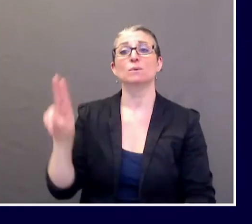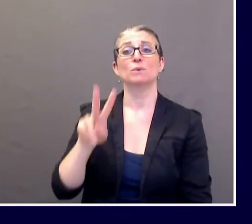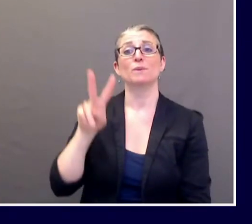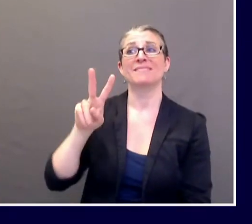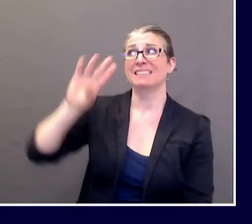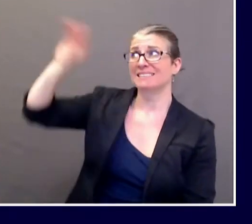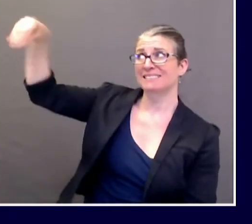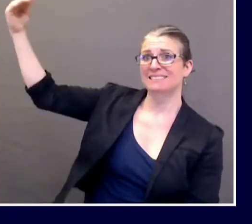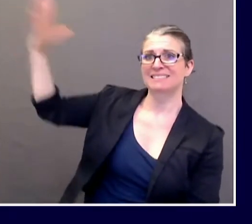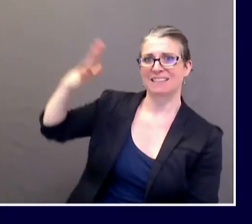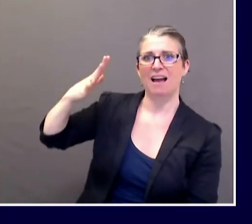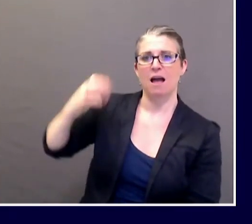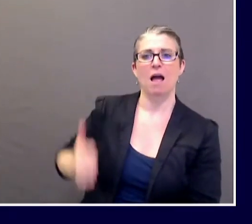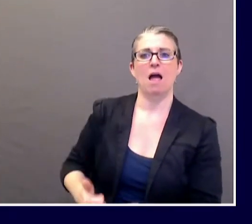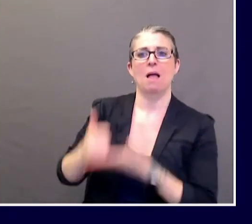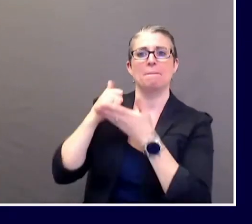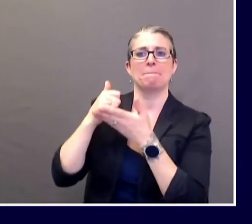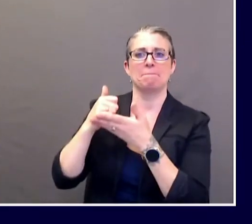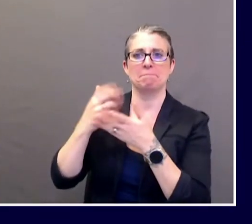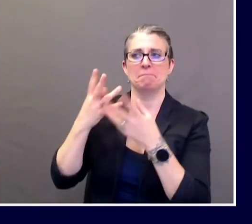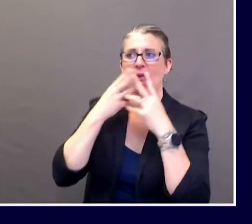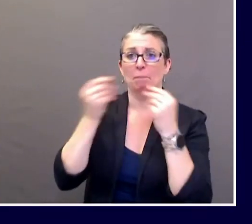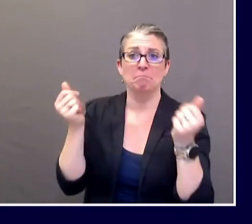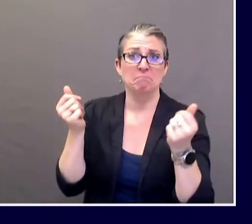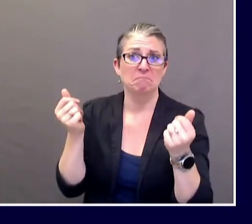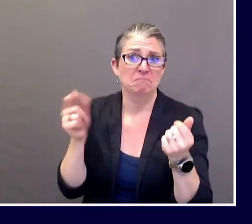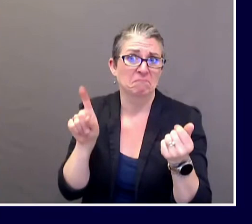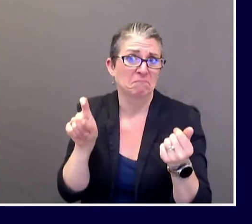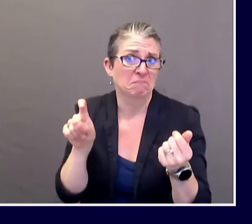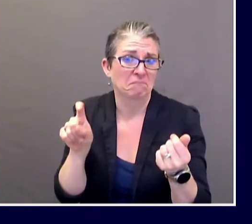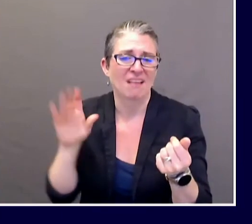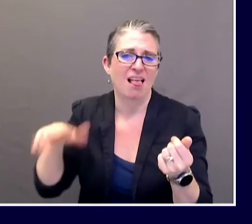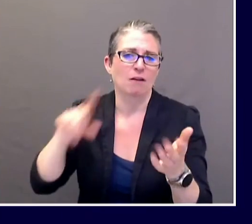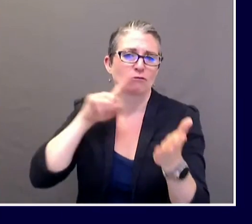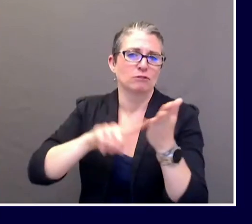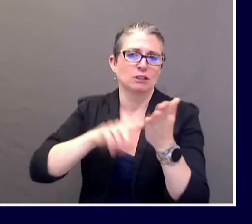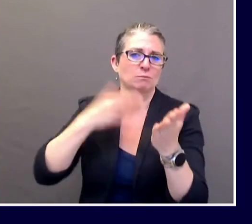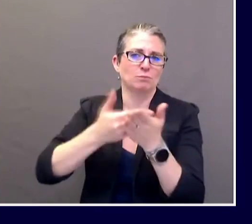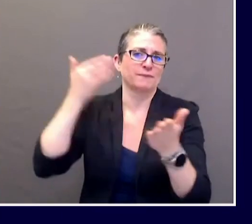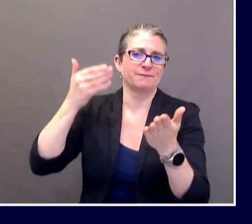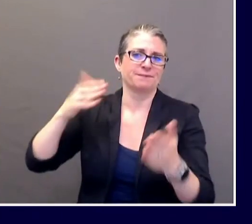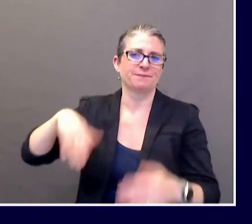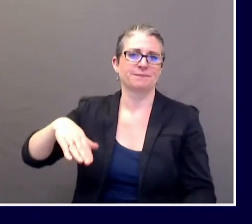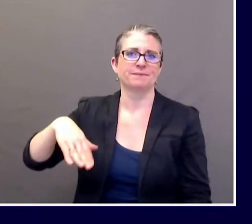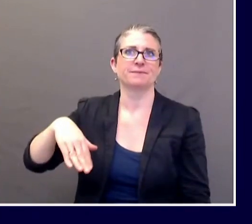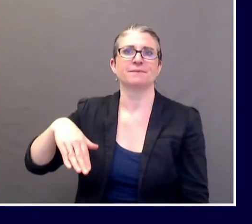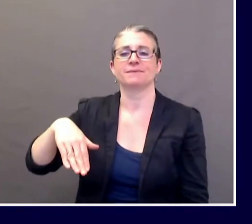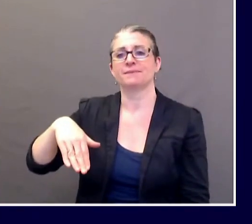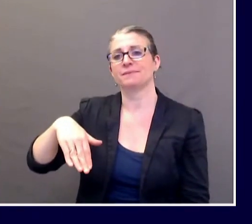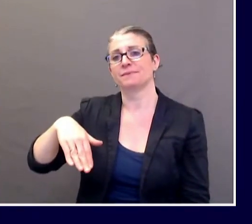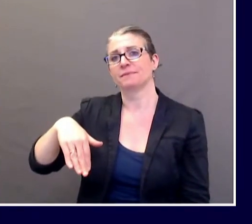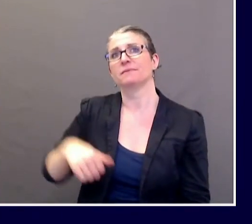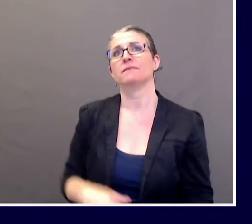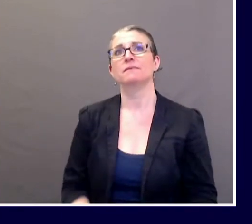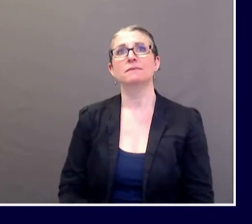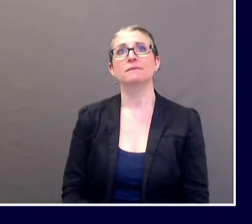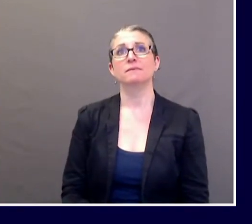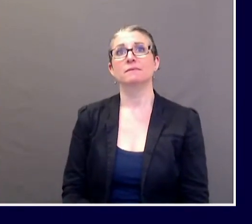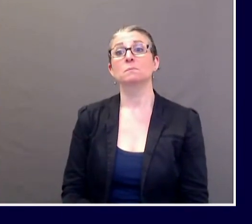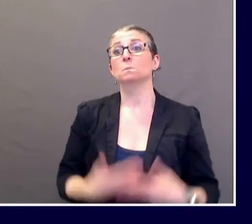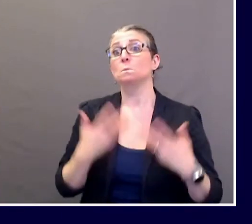be a little bit more contagious, that effect is greatly diminished when you layer on top of that those outdoor